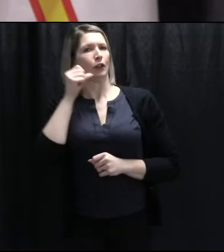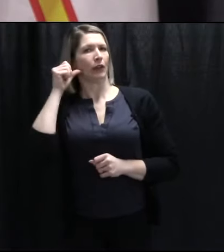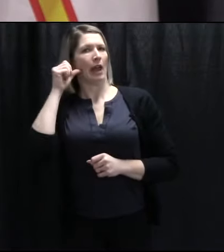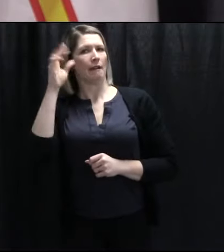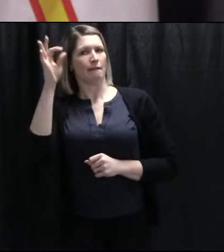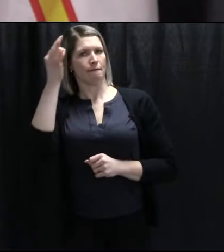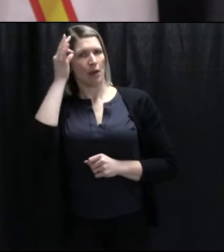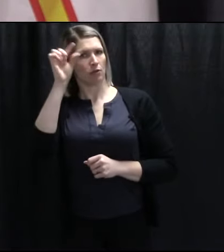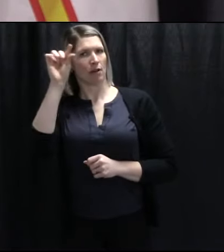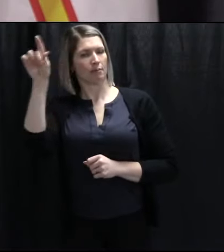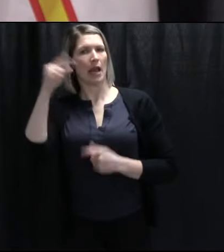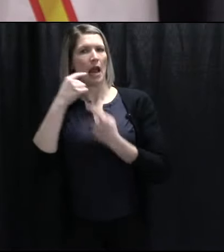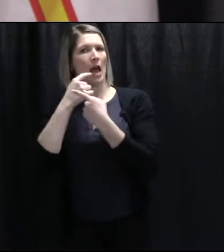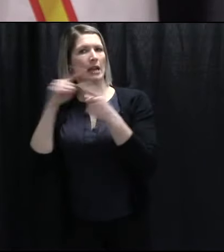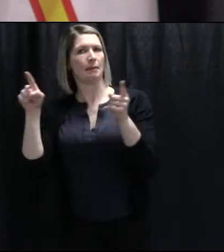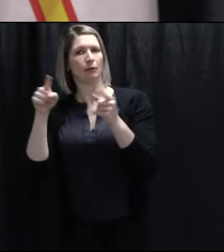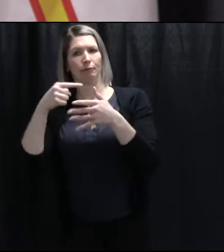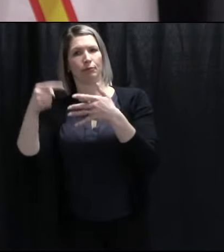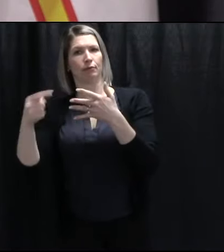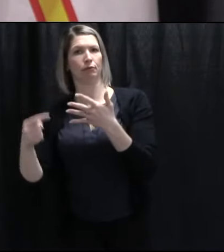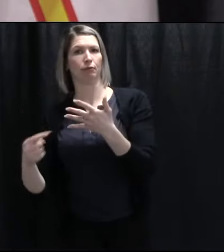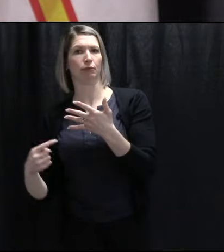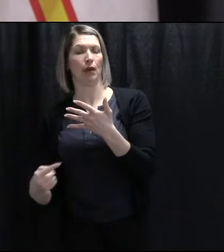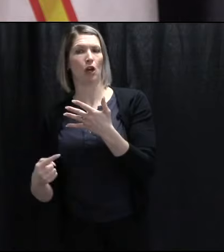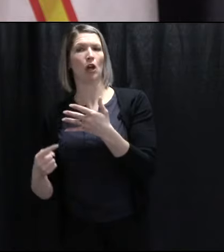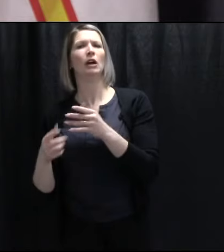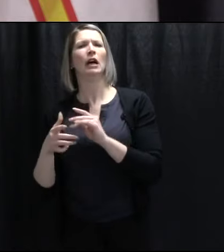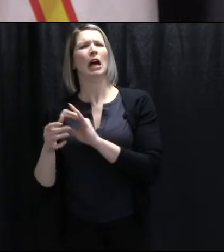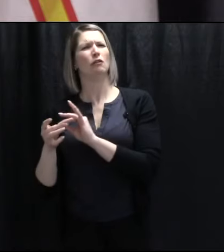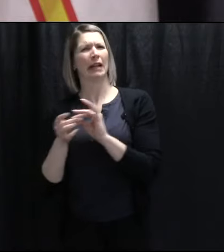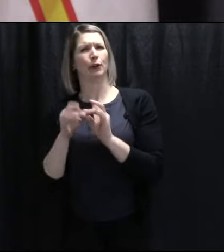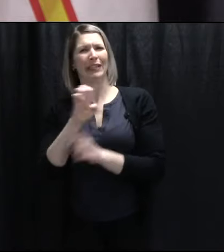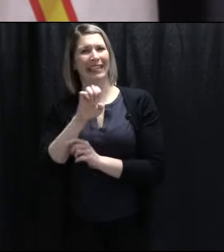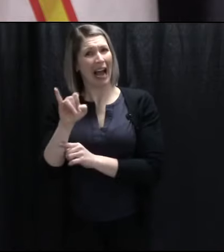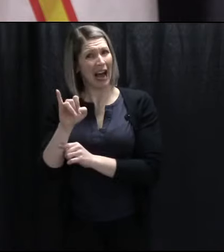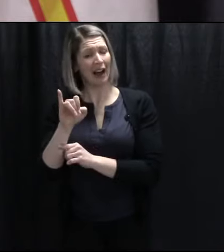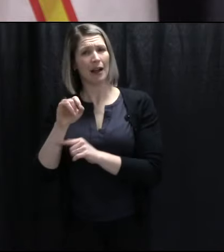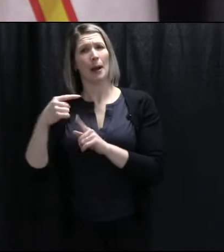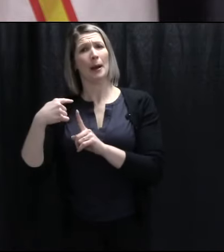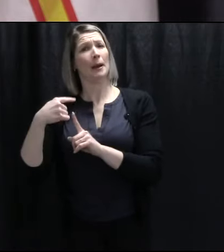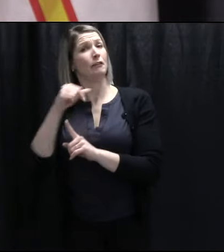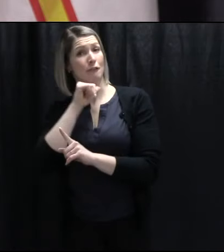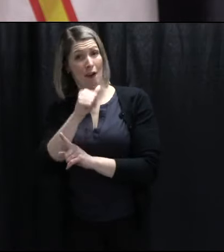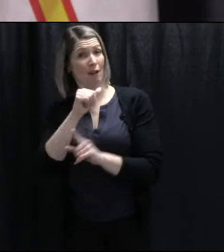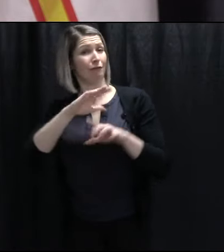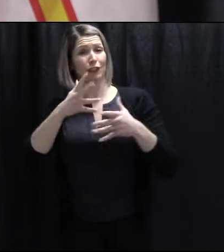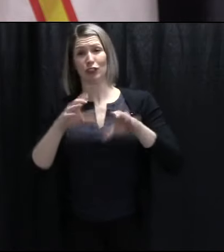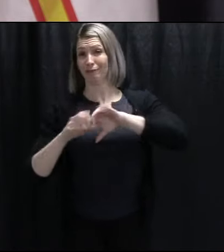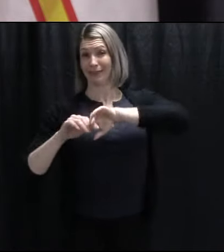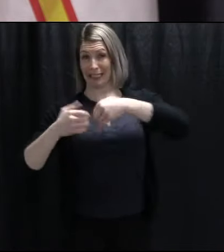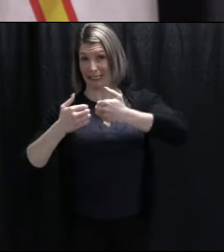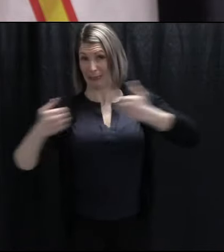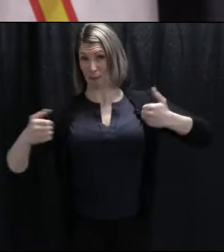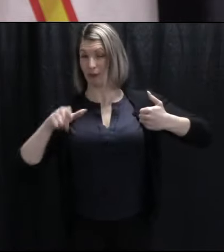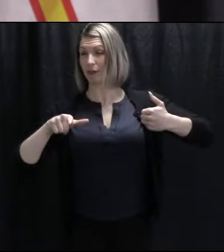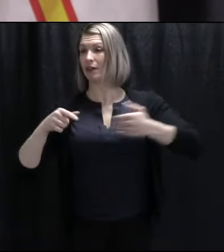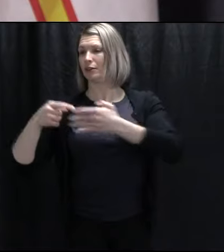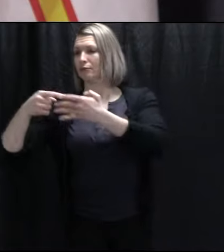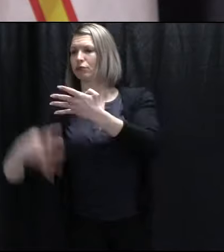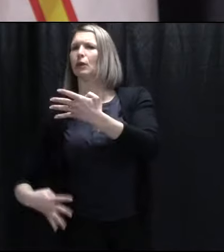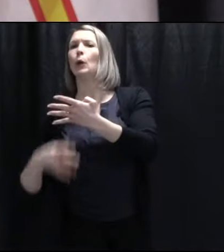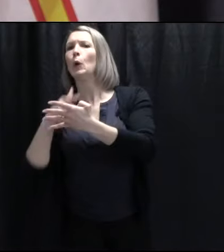and they would include people, just not those on EI. They would use the EI system, and the mechanisms that they would have in place to support people